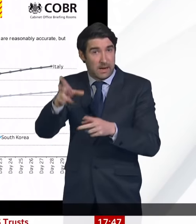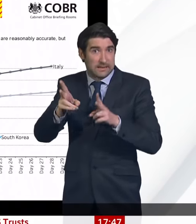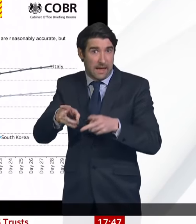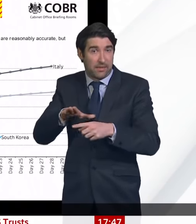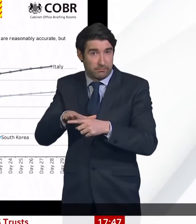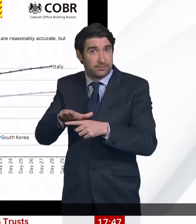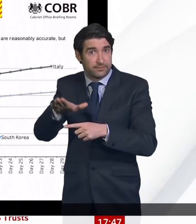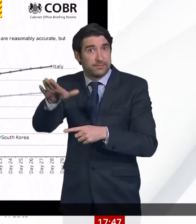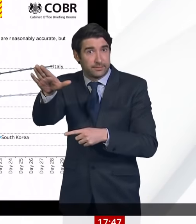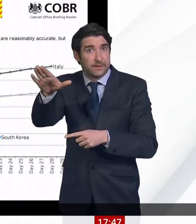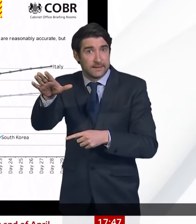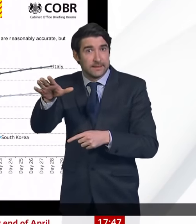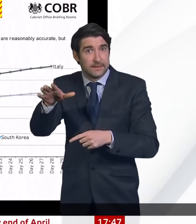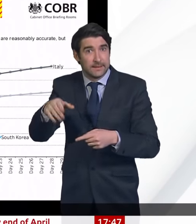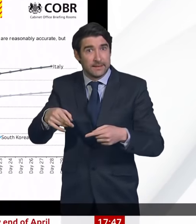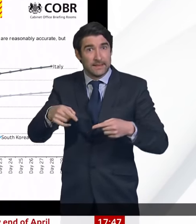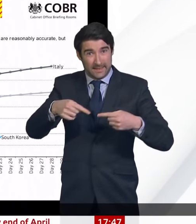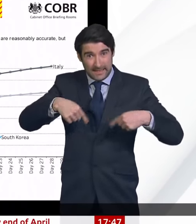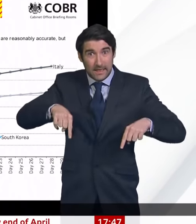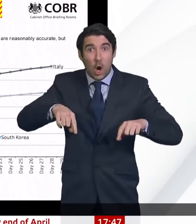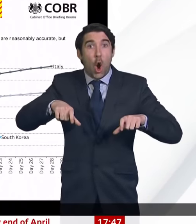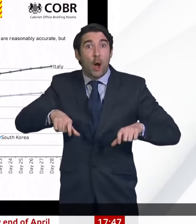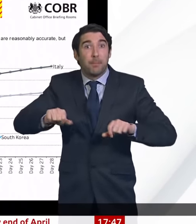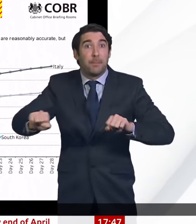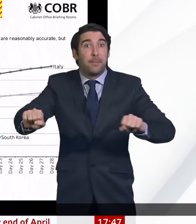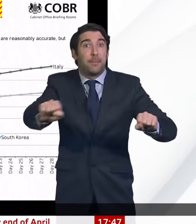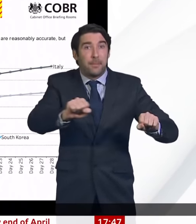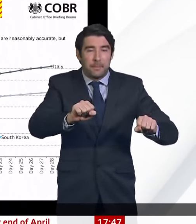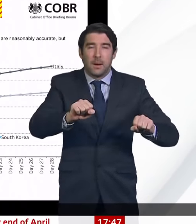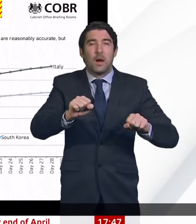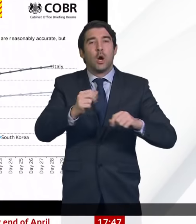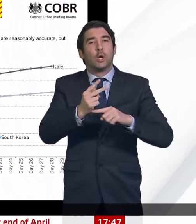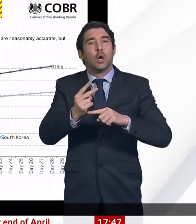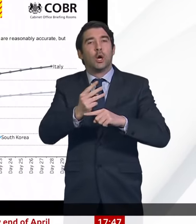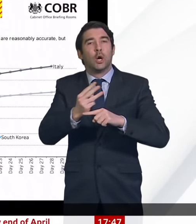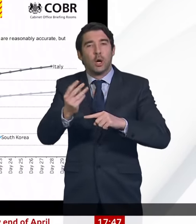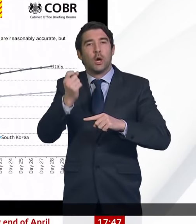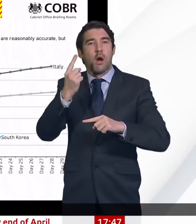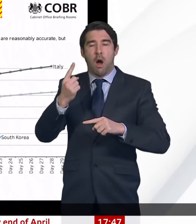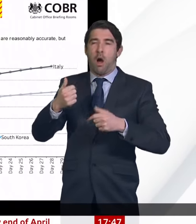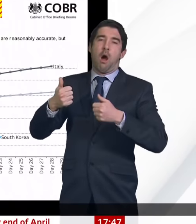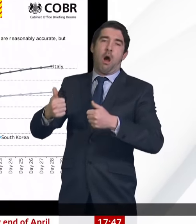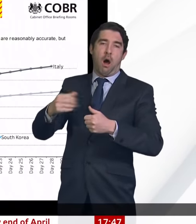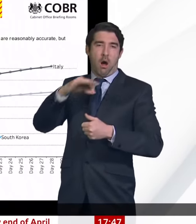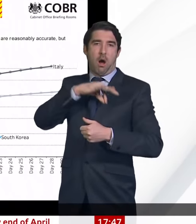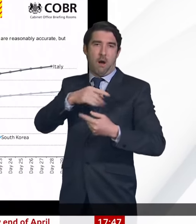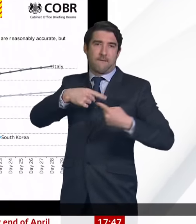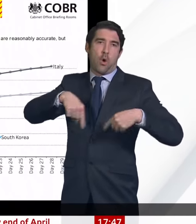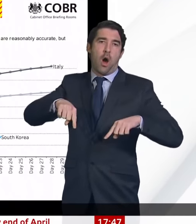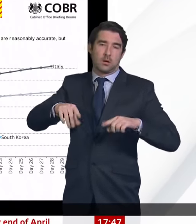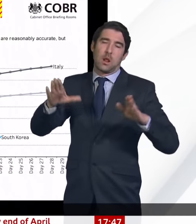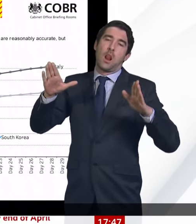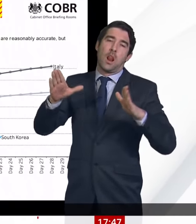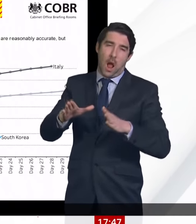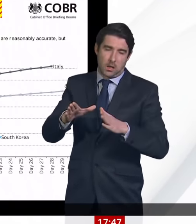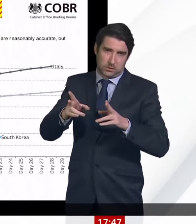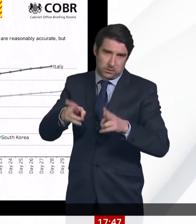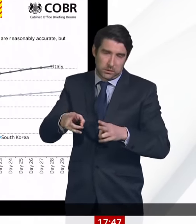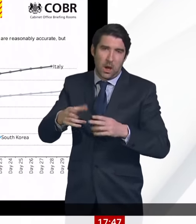of all the actions that everybody in the country is taking will start to bear fruit and will start to